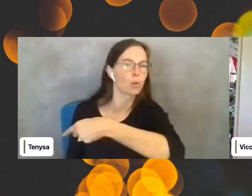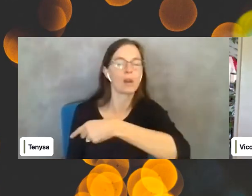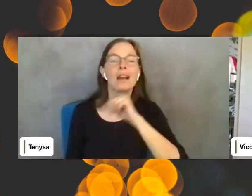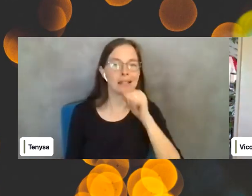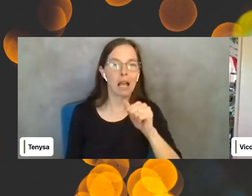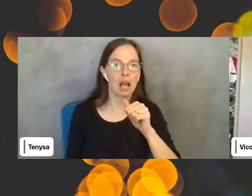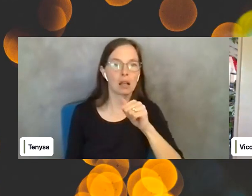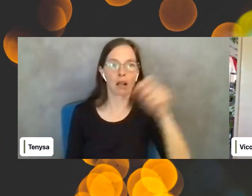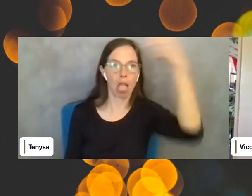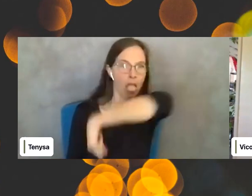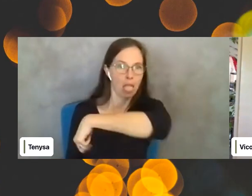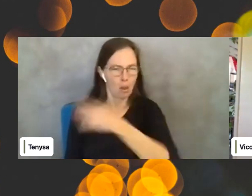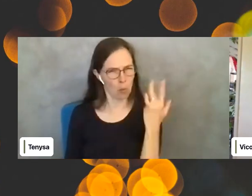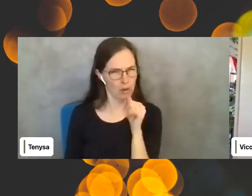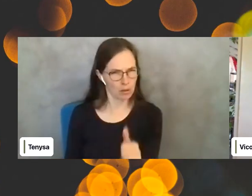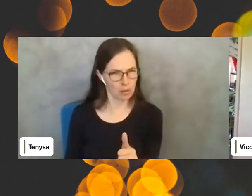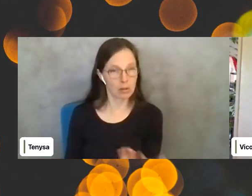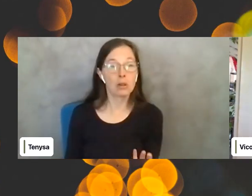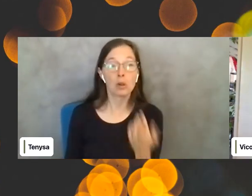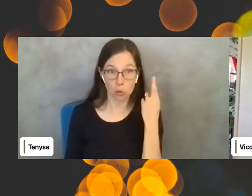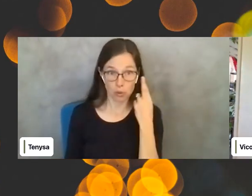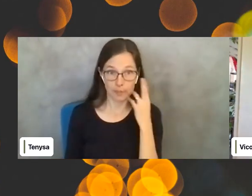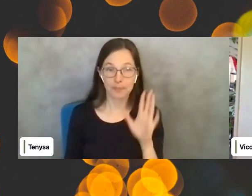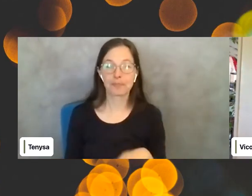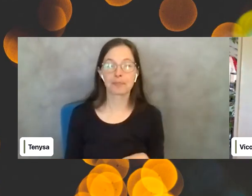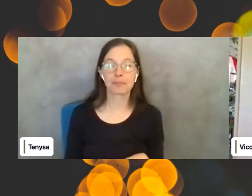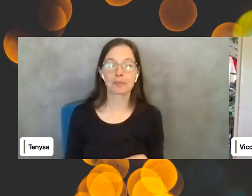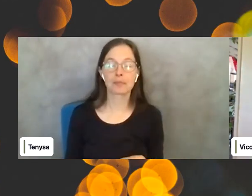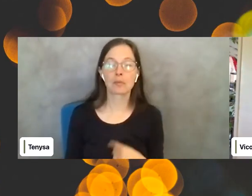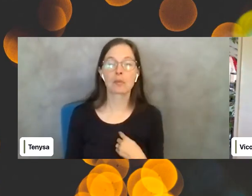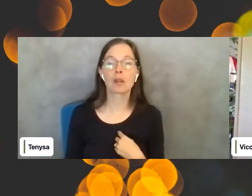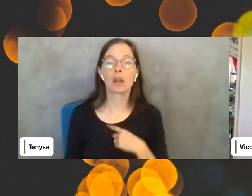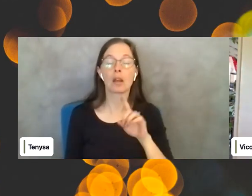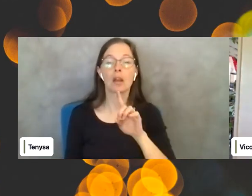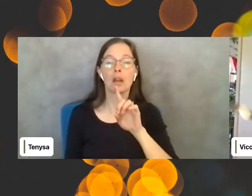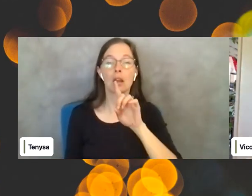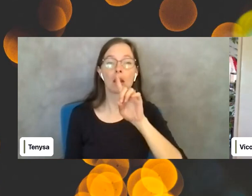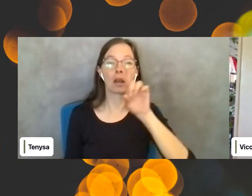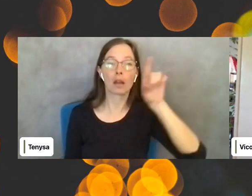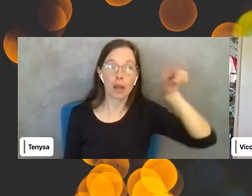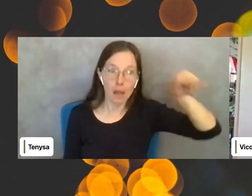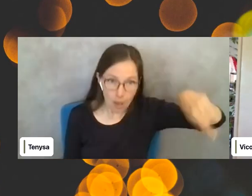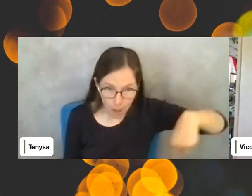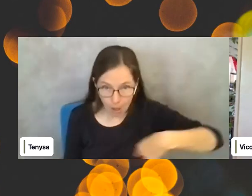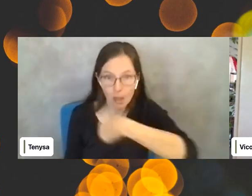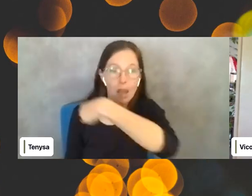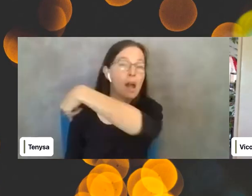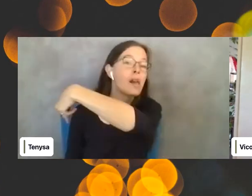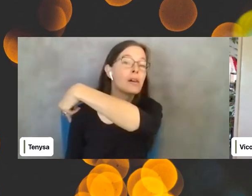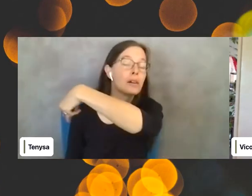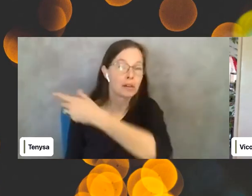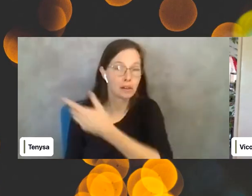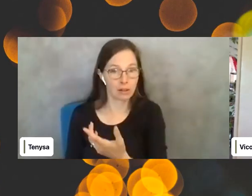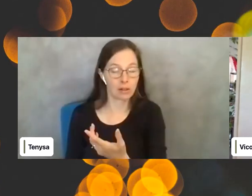going like this. The reason why I'm going, you know, in this like big motion and going to